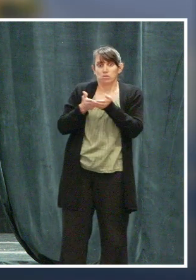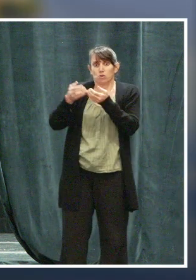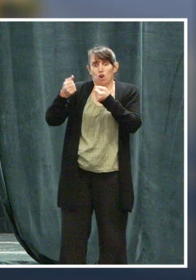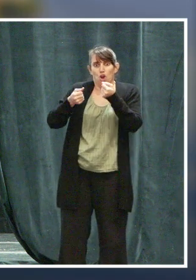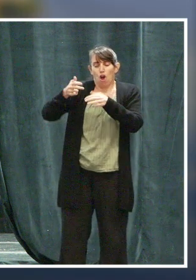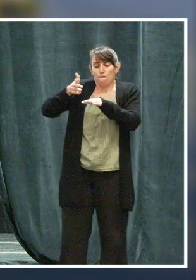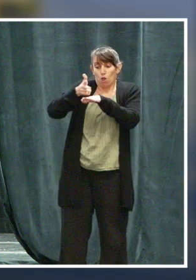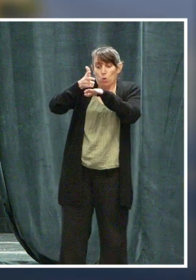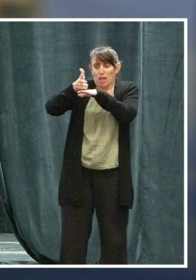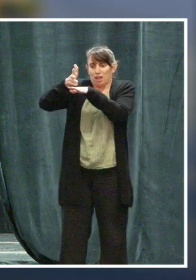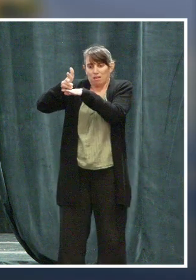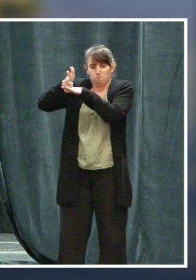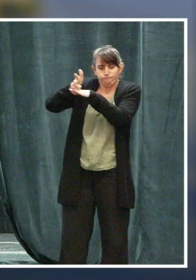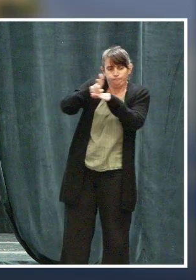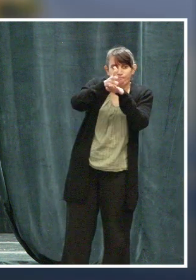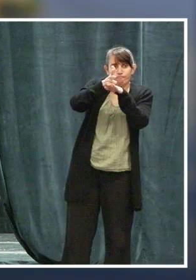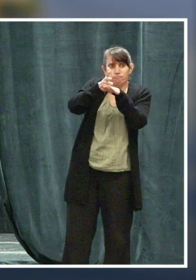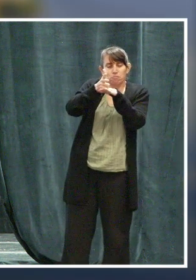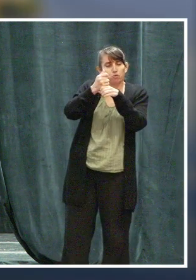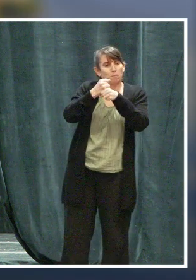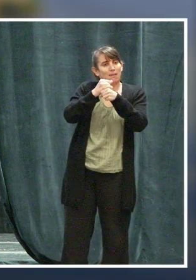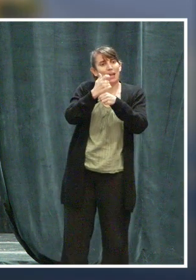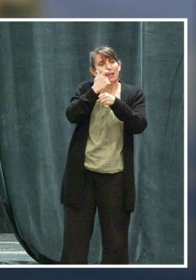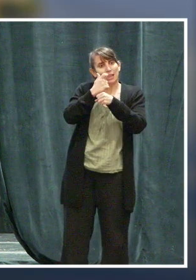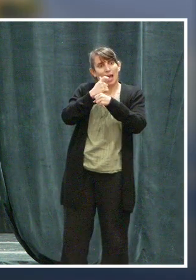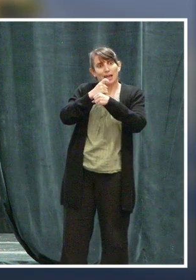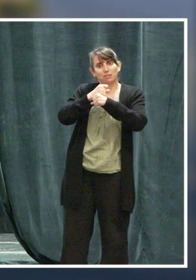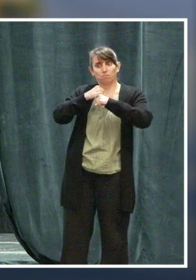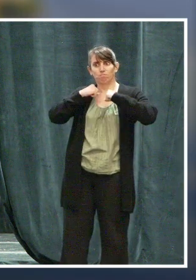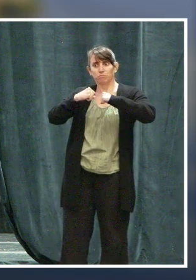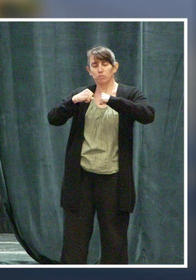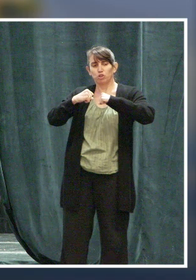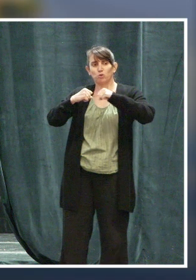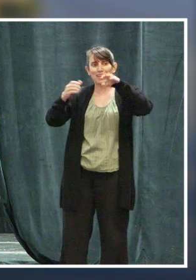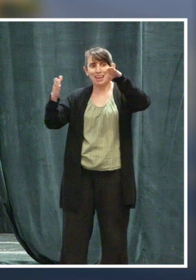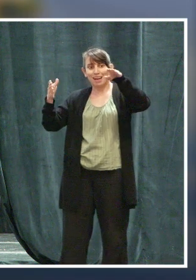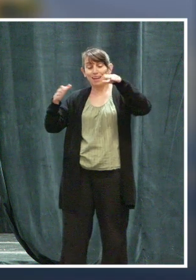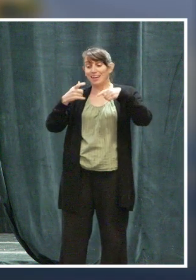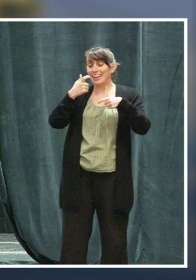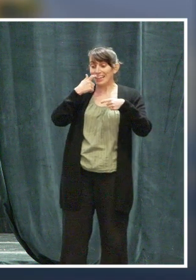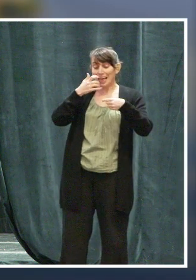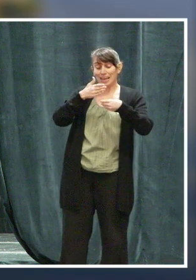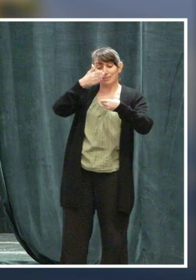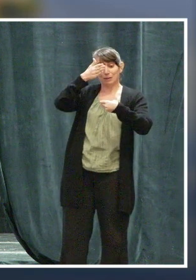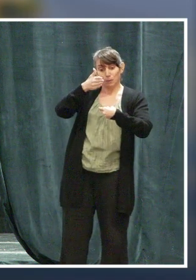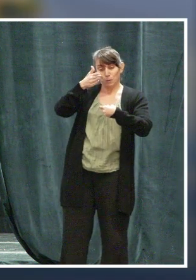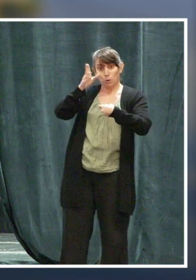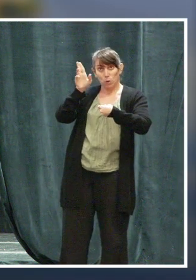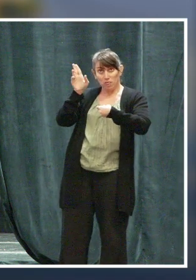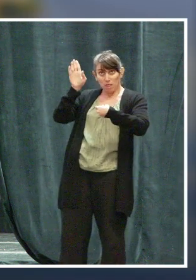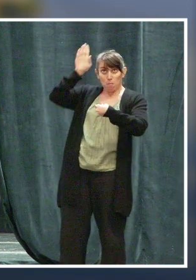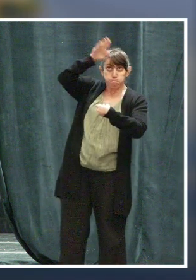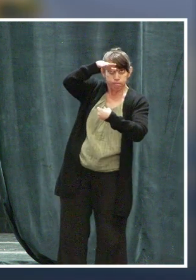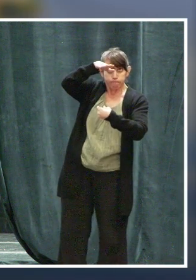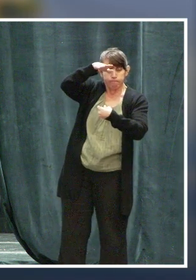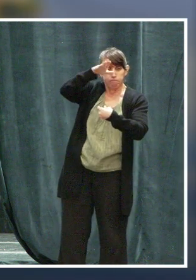debris. So in order to make that robust, you have to put a top beam on top of the glass to provide the glass with structural strength